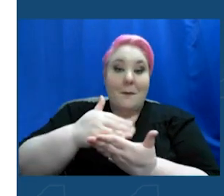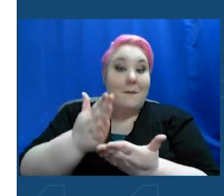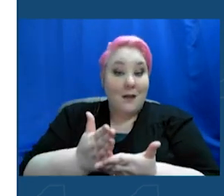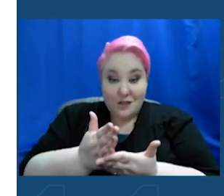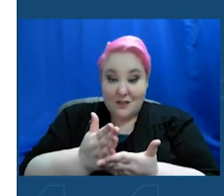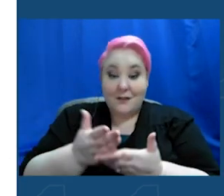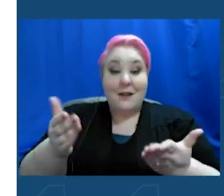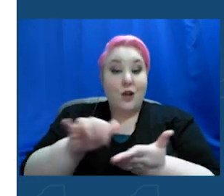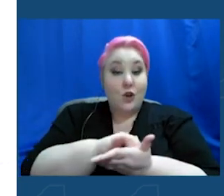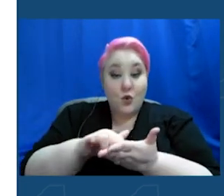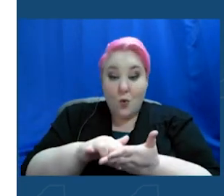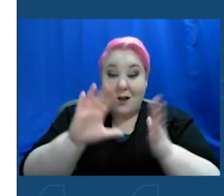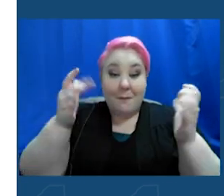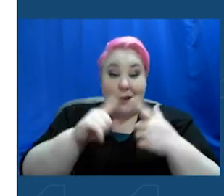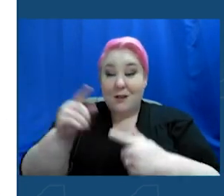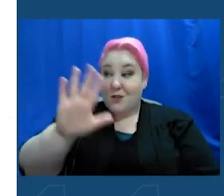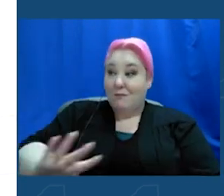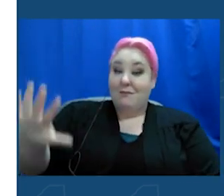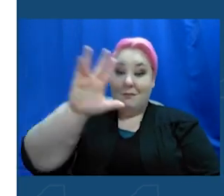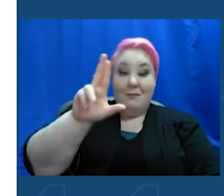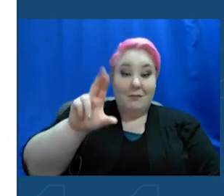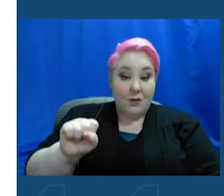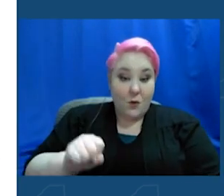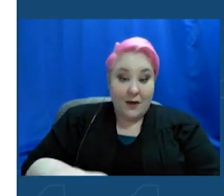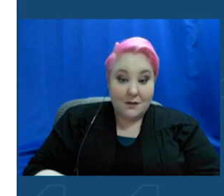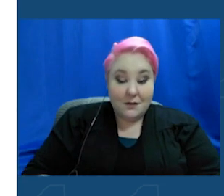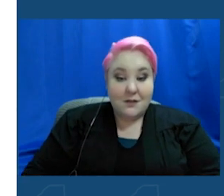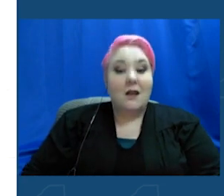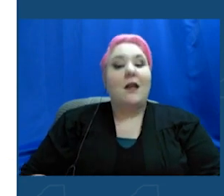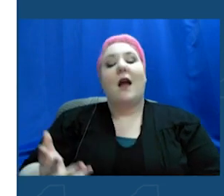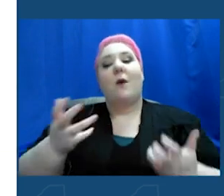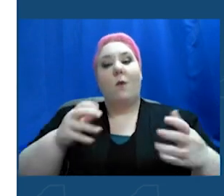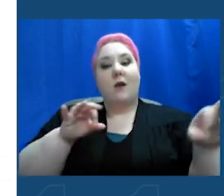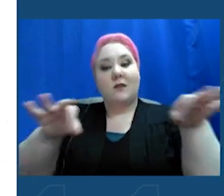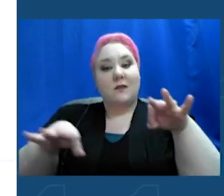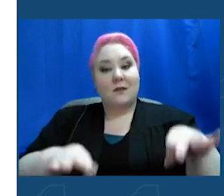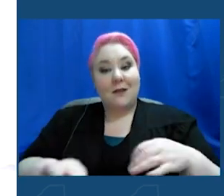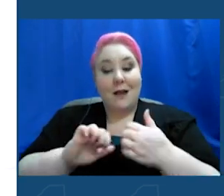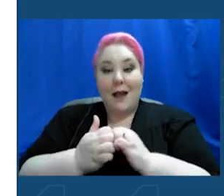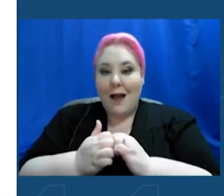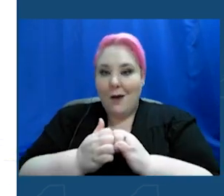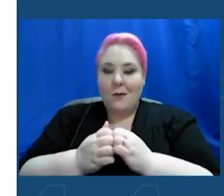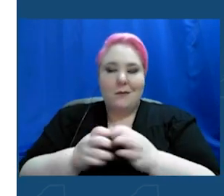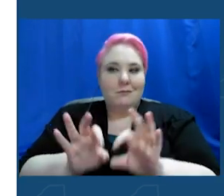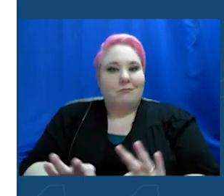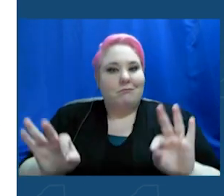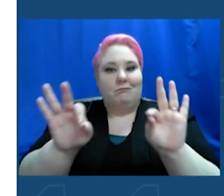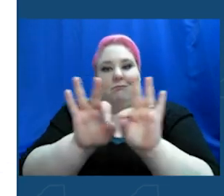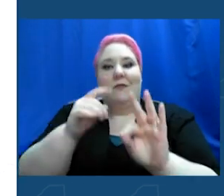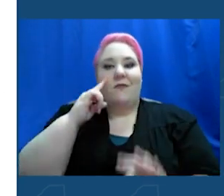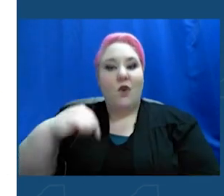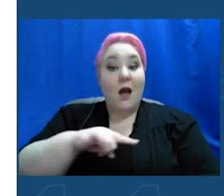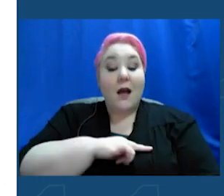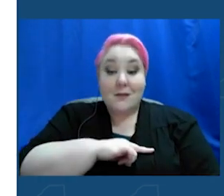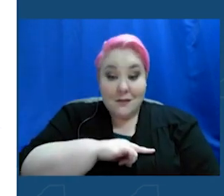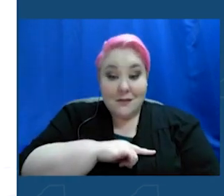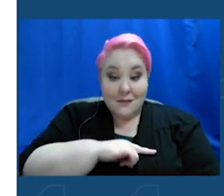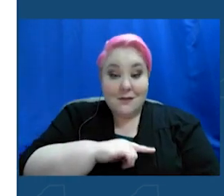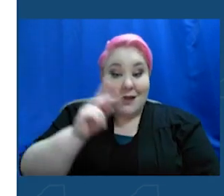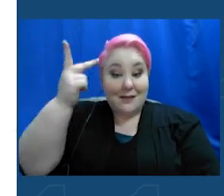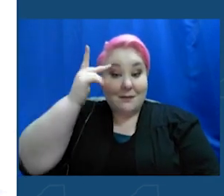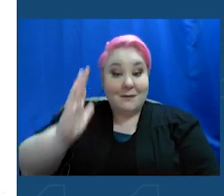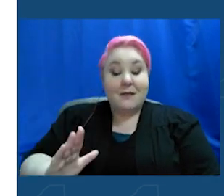And I want to say how much it means to us as officials who have to protect the state, but also how much it means to